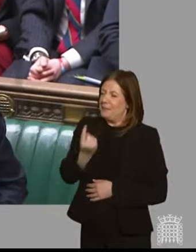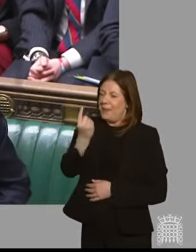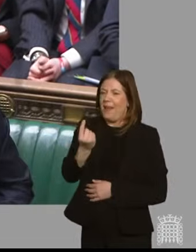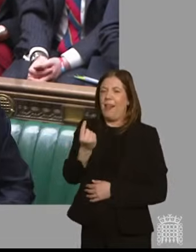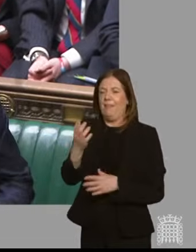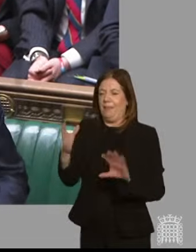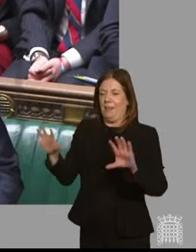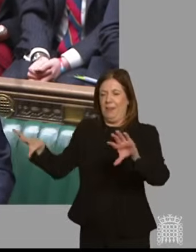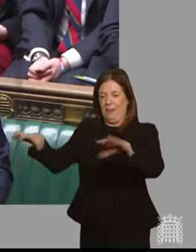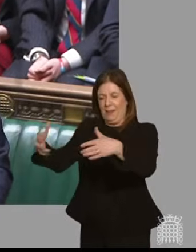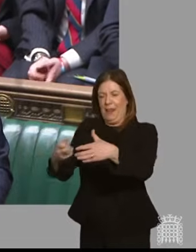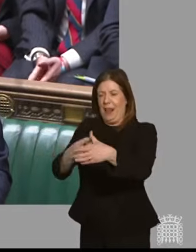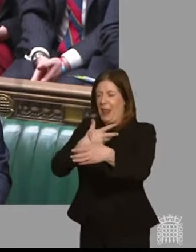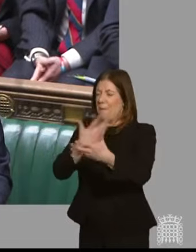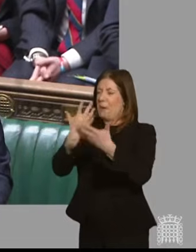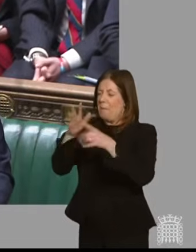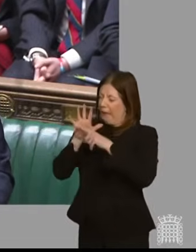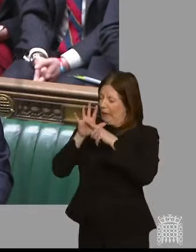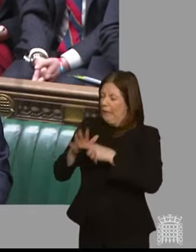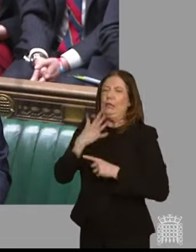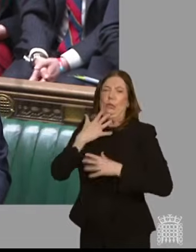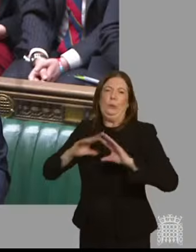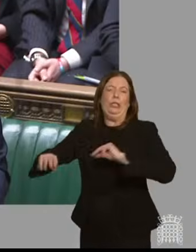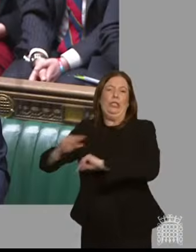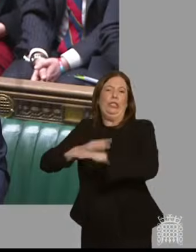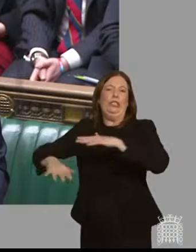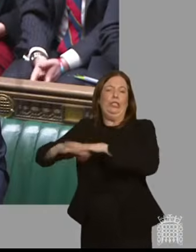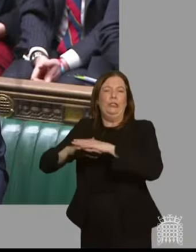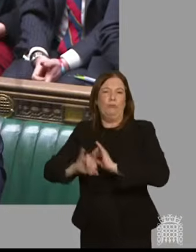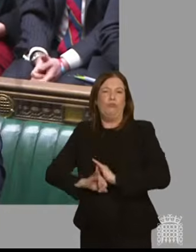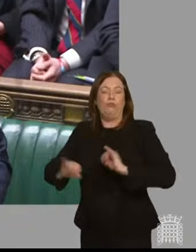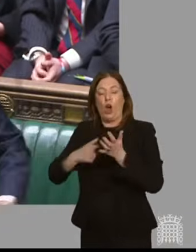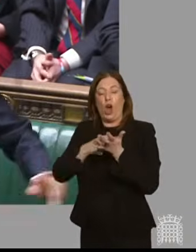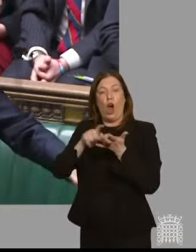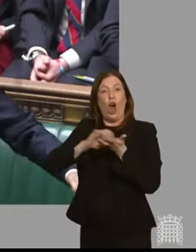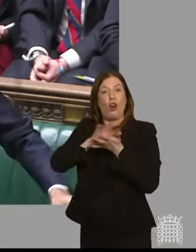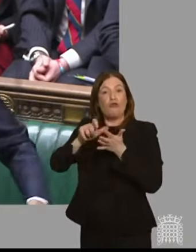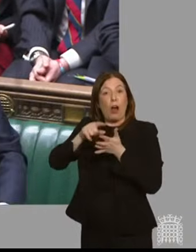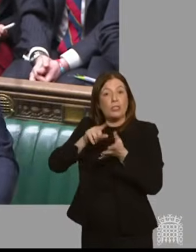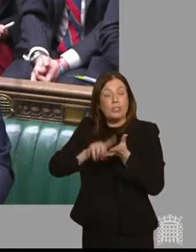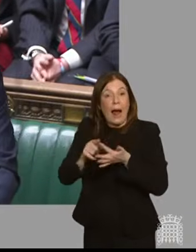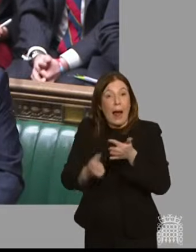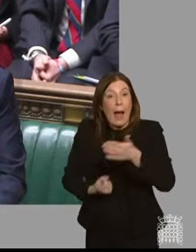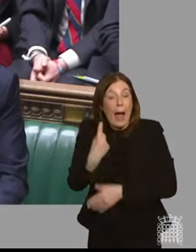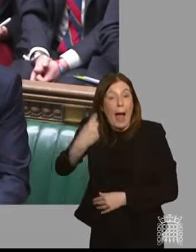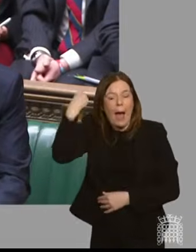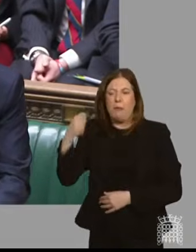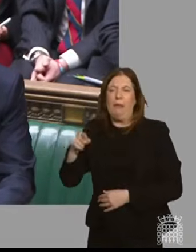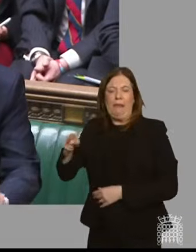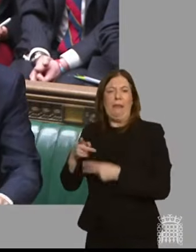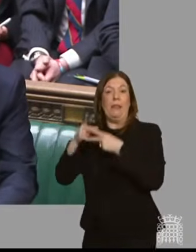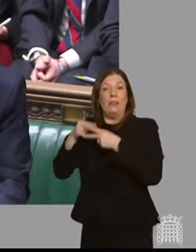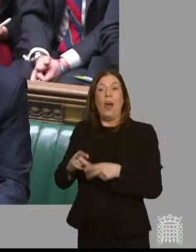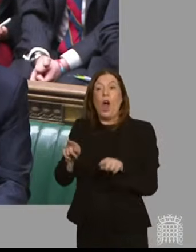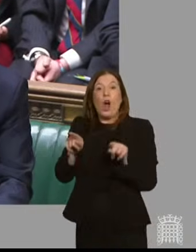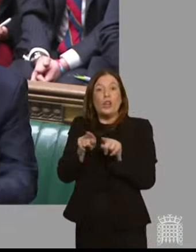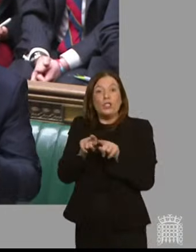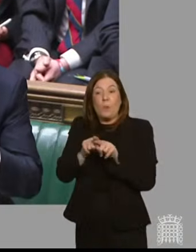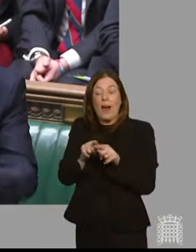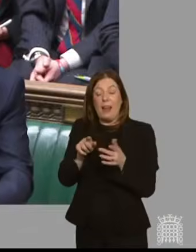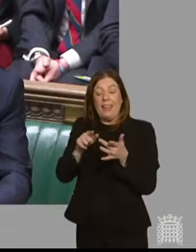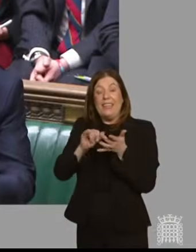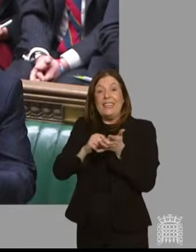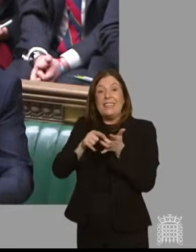appalling situation in Rochdale and twice backed the member for Islington North. And in the last few homes, Mr. Speaker, last few weeks, we've